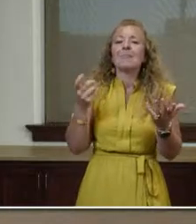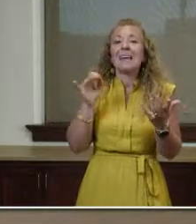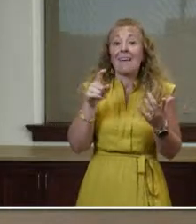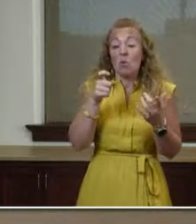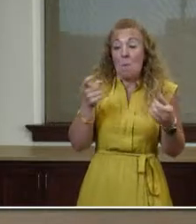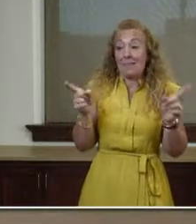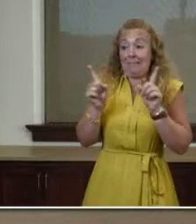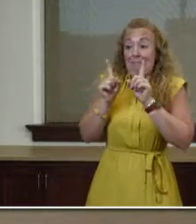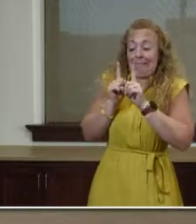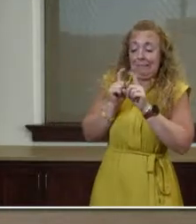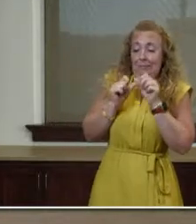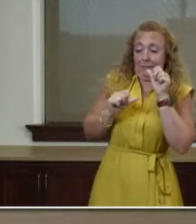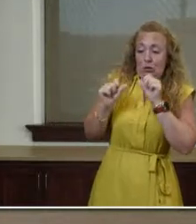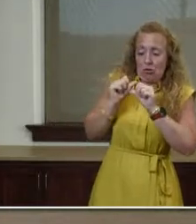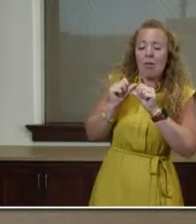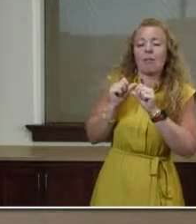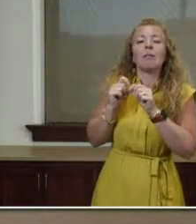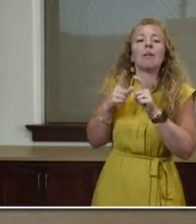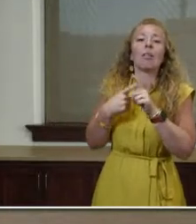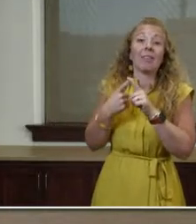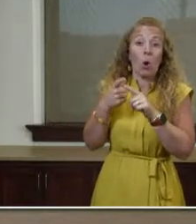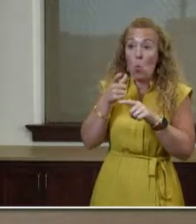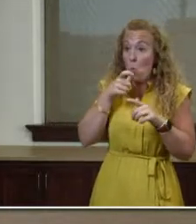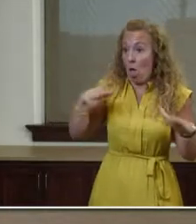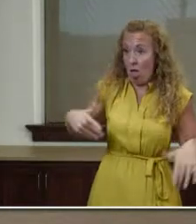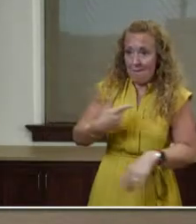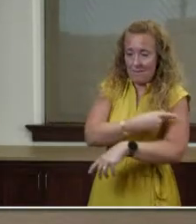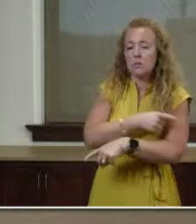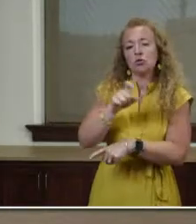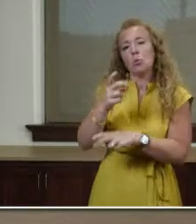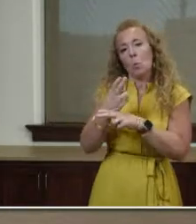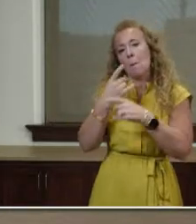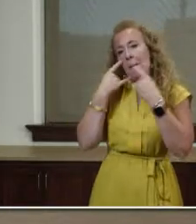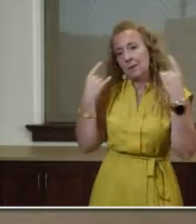distancing can't be maintained for unvaccinated individuals.